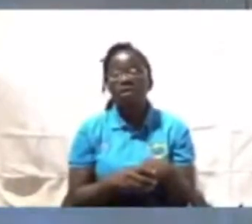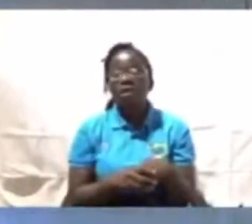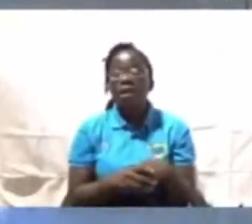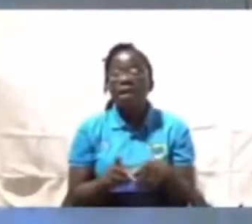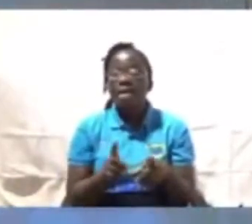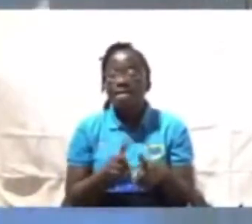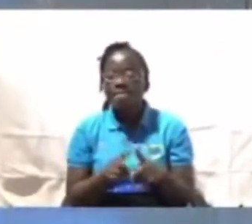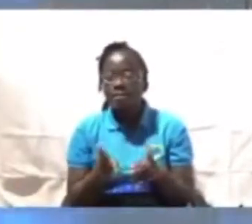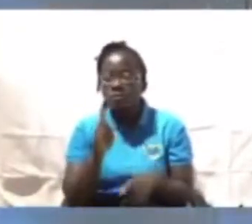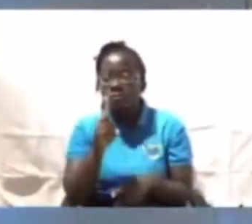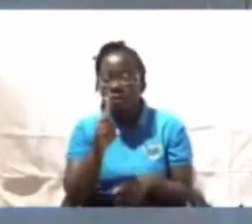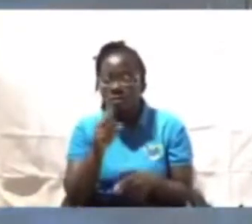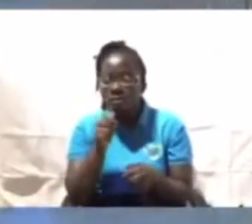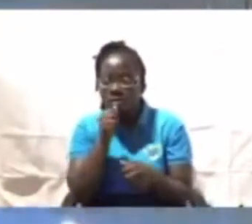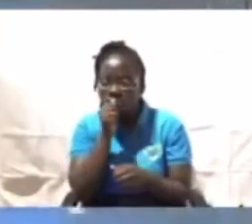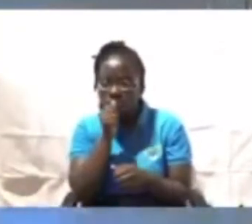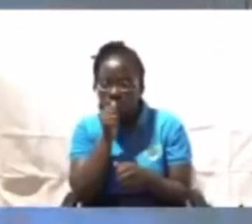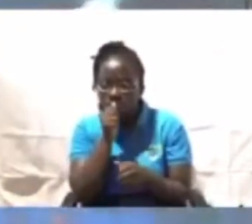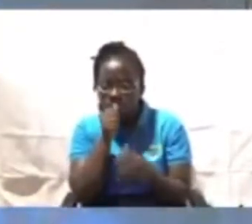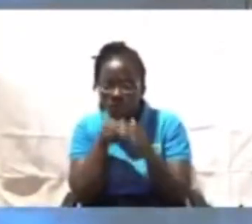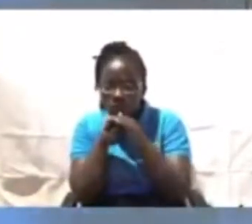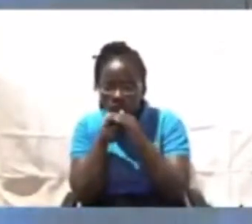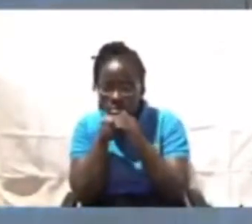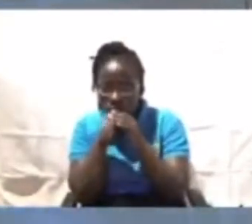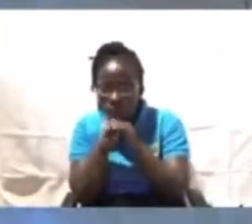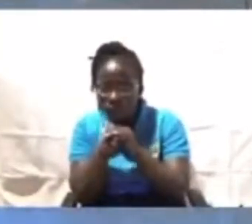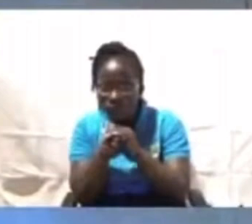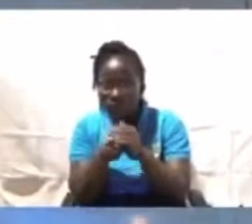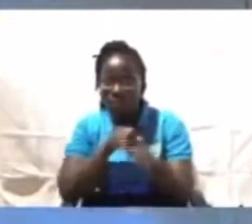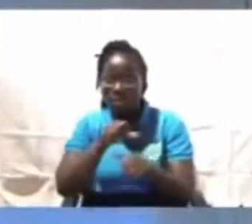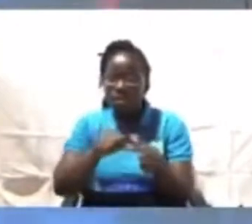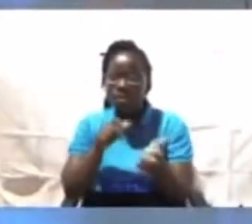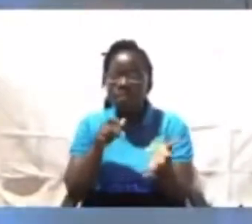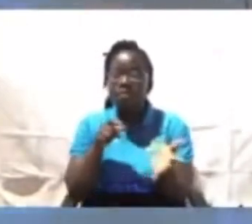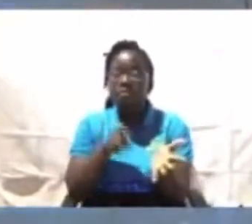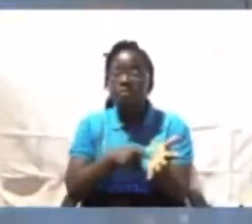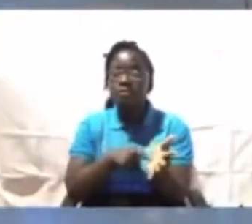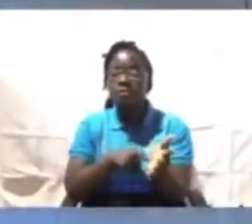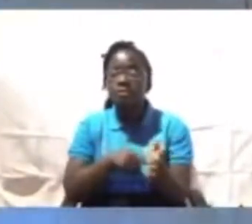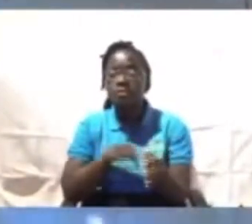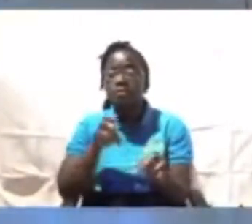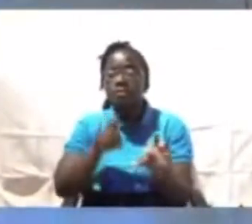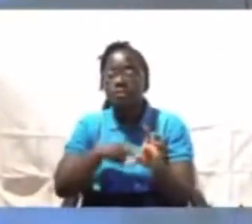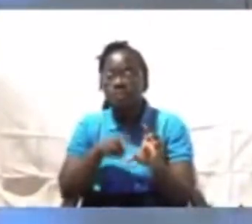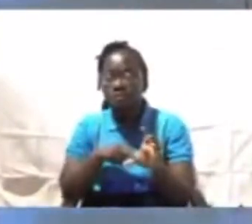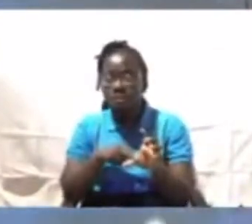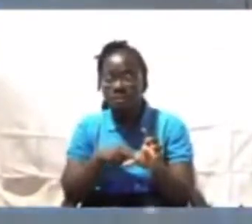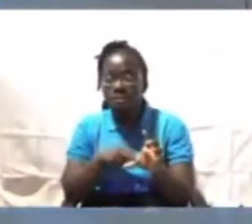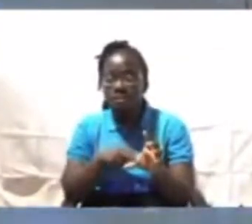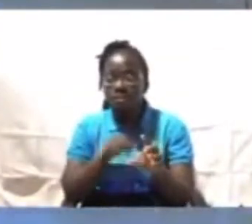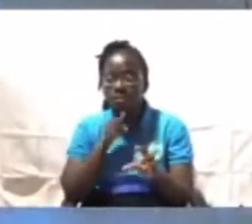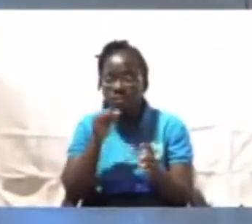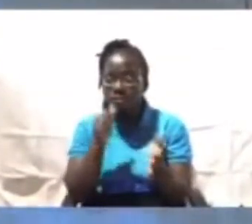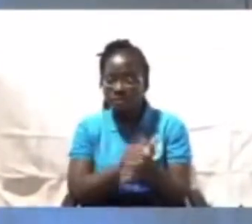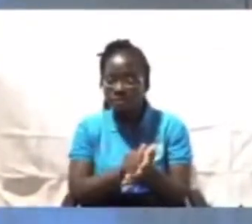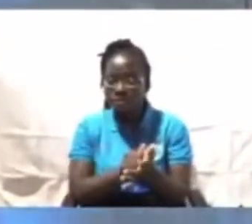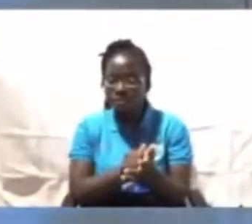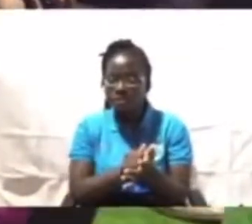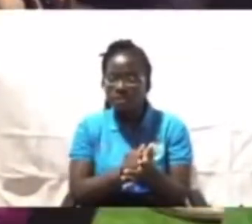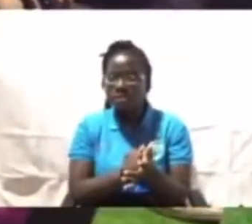su ni se. Tena so na do that 2-3 years ha. As I say, young folk won't find jarry a conjano.